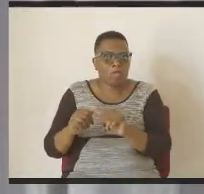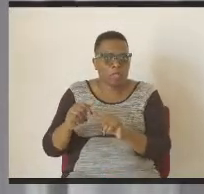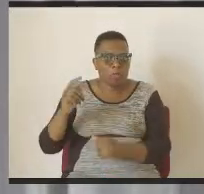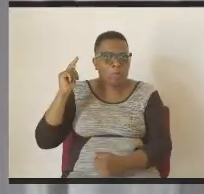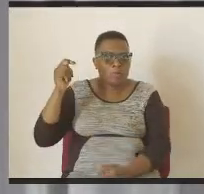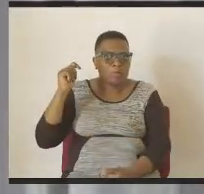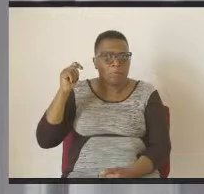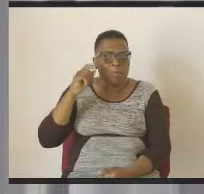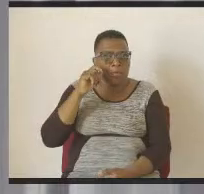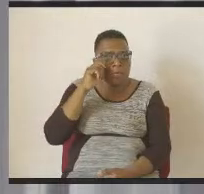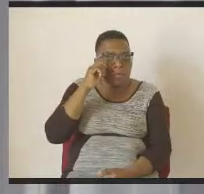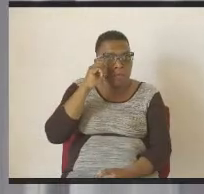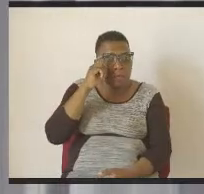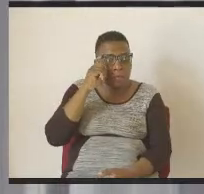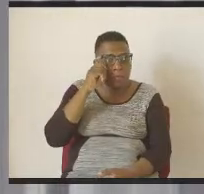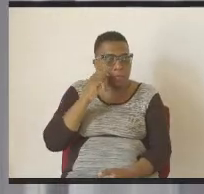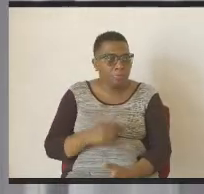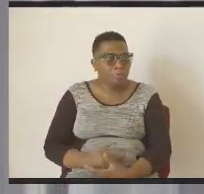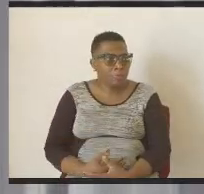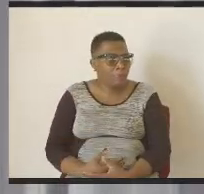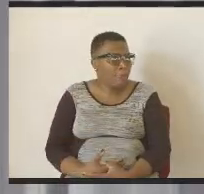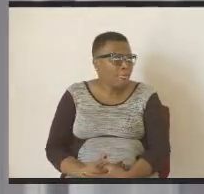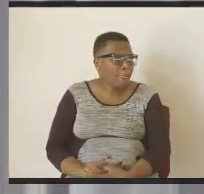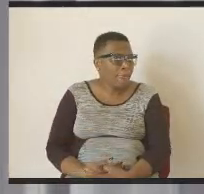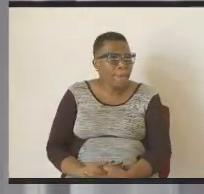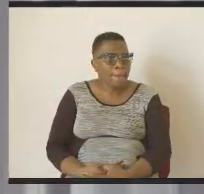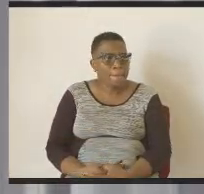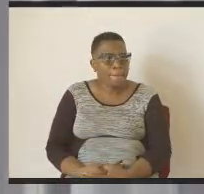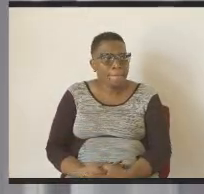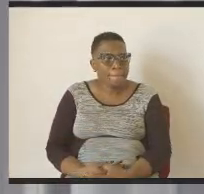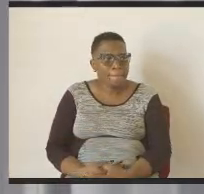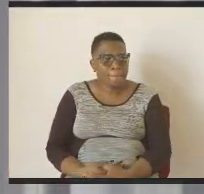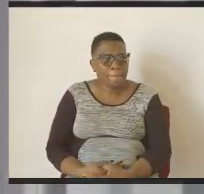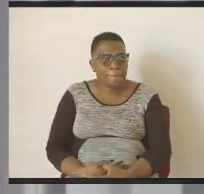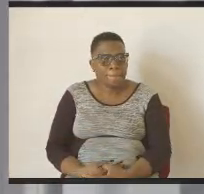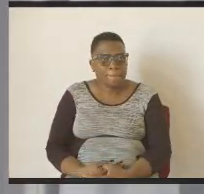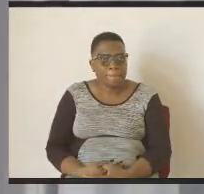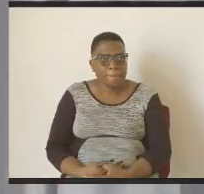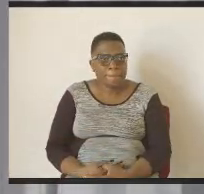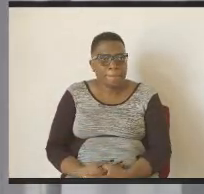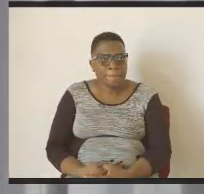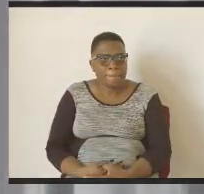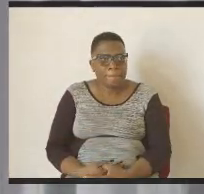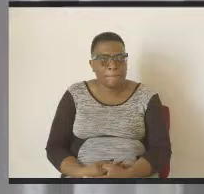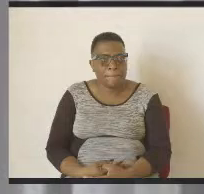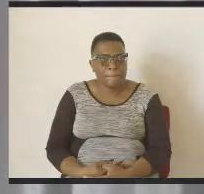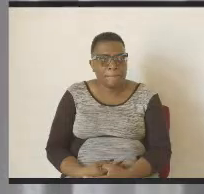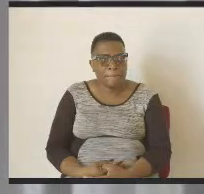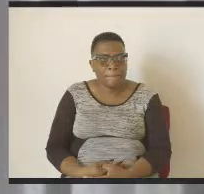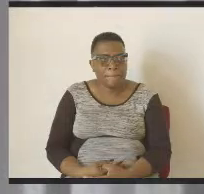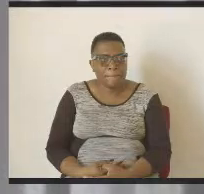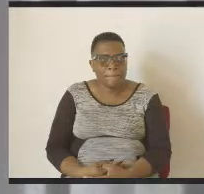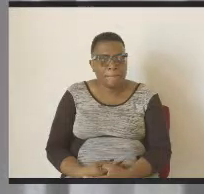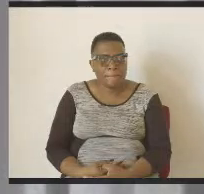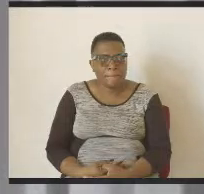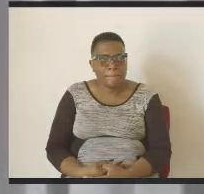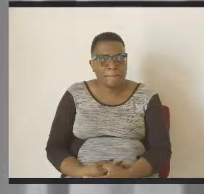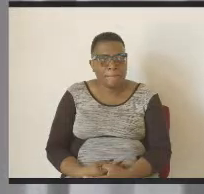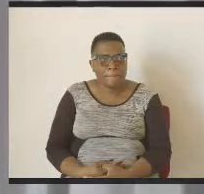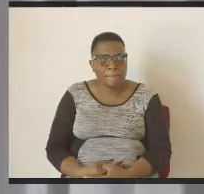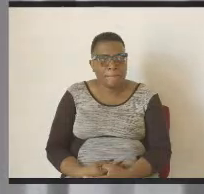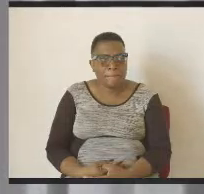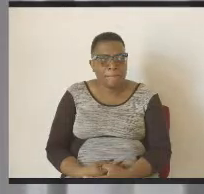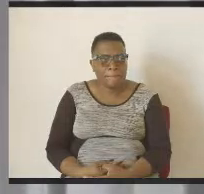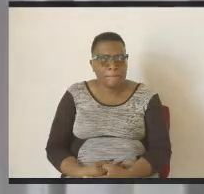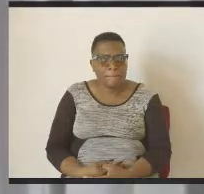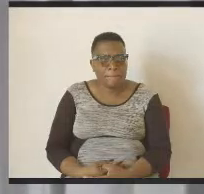for some testimonies. Reflection. Take ourselves back to that time when Jesus was on